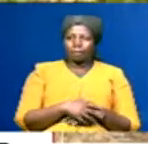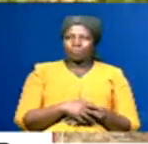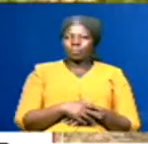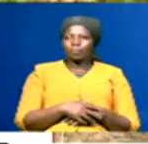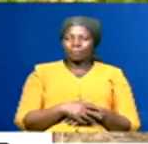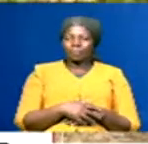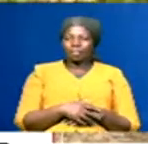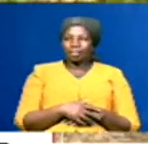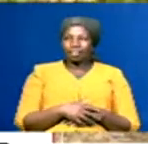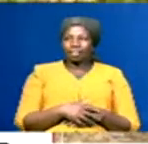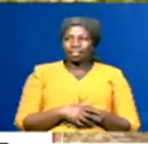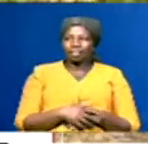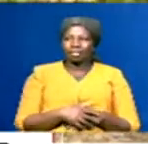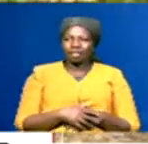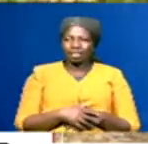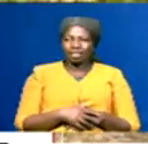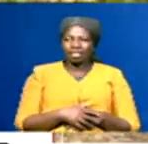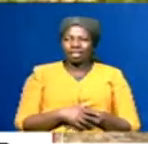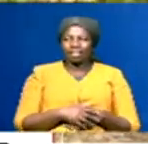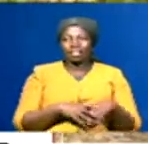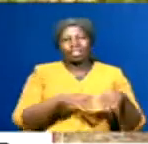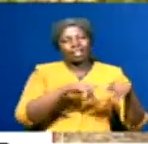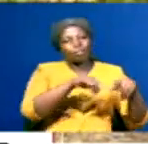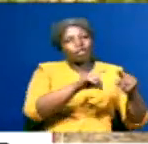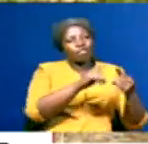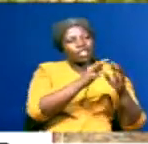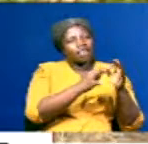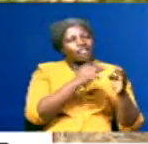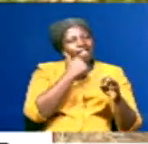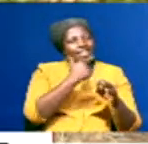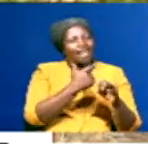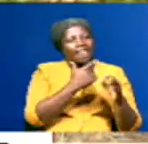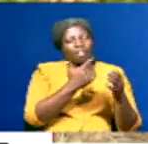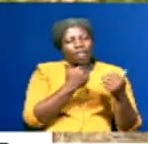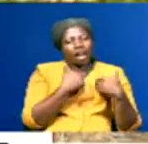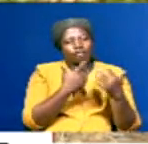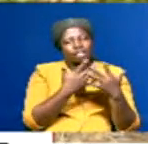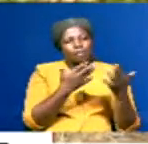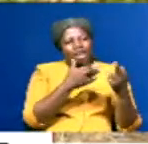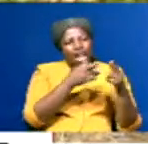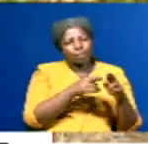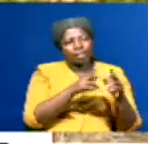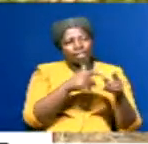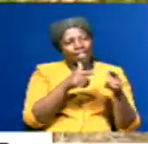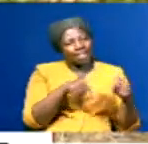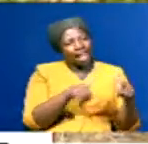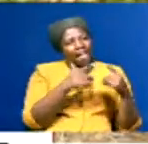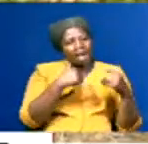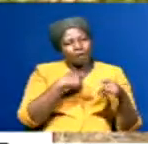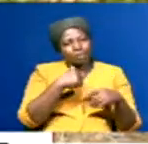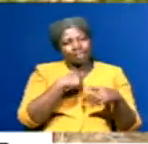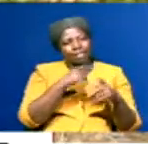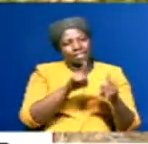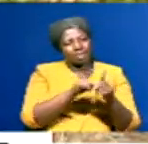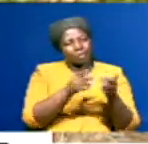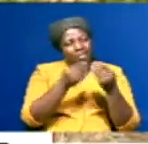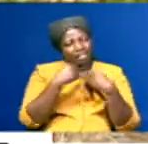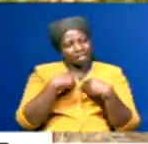there is something going on, they allow me. They even pay for the ticket to go to Scotland